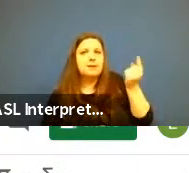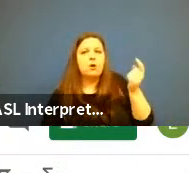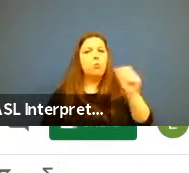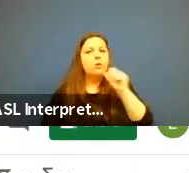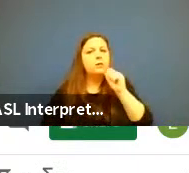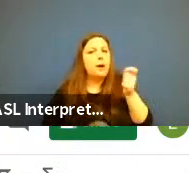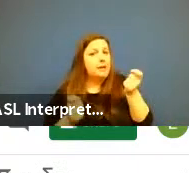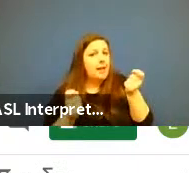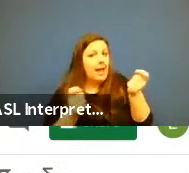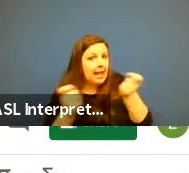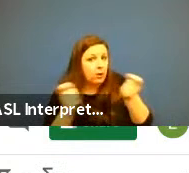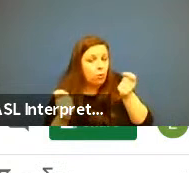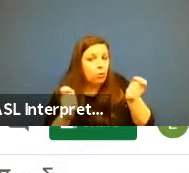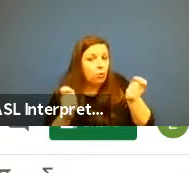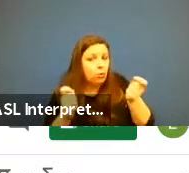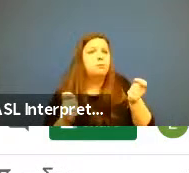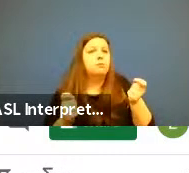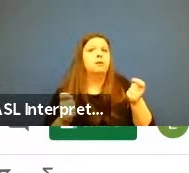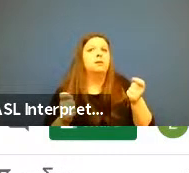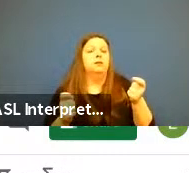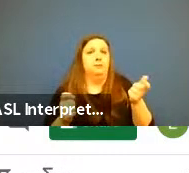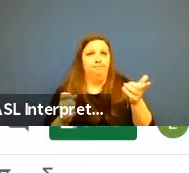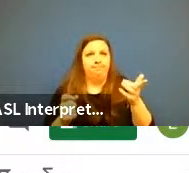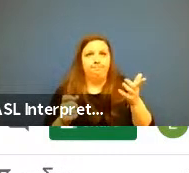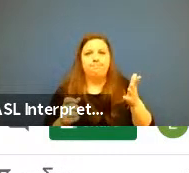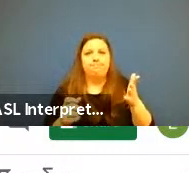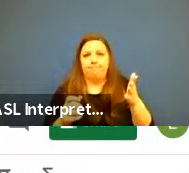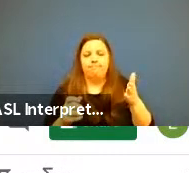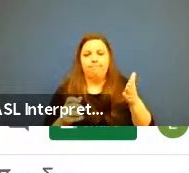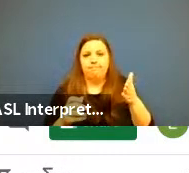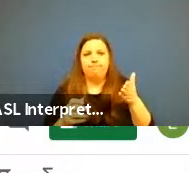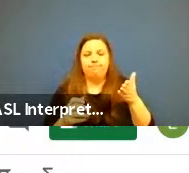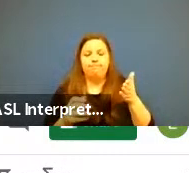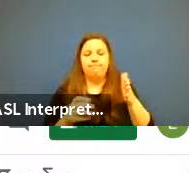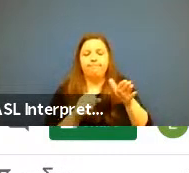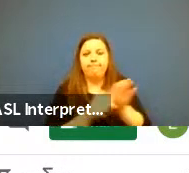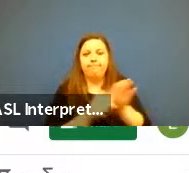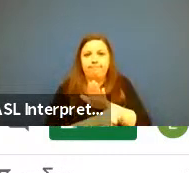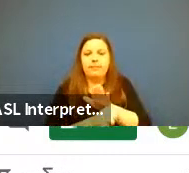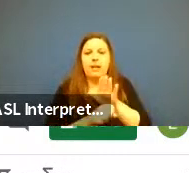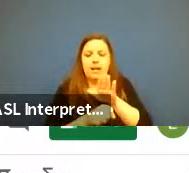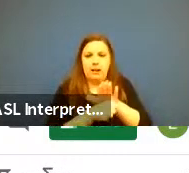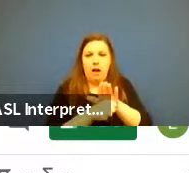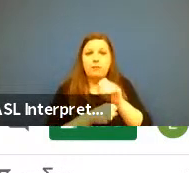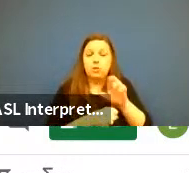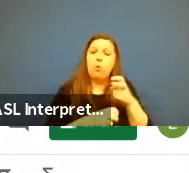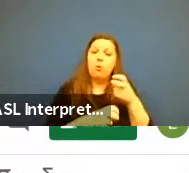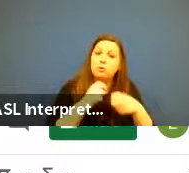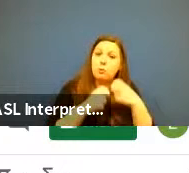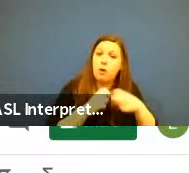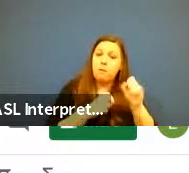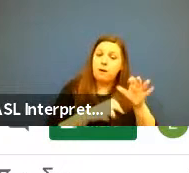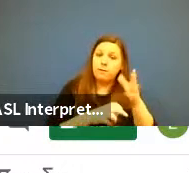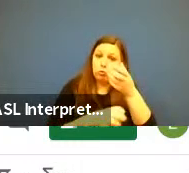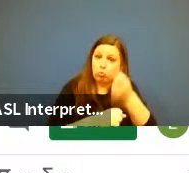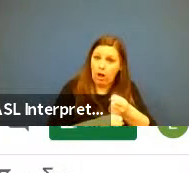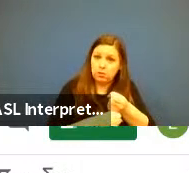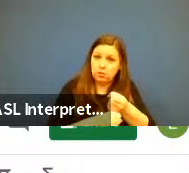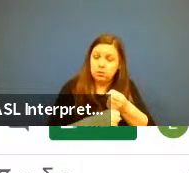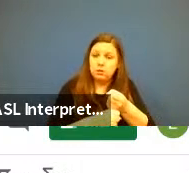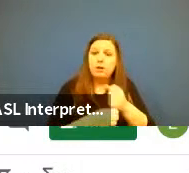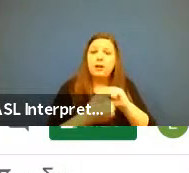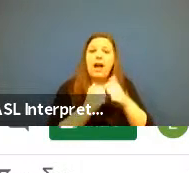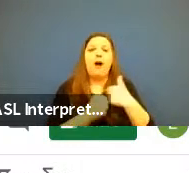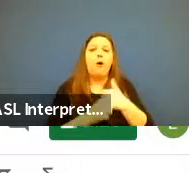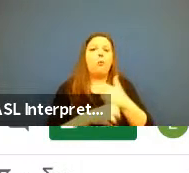handled thoroughly enough, or so there's a problem of trust. How we trust other